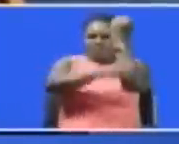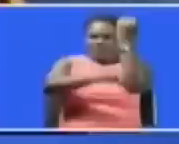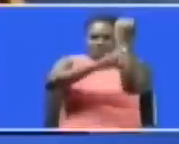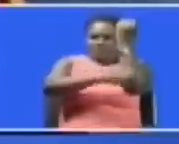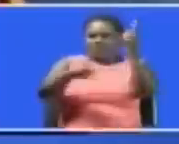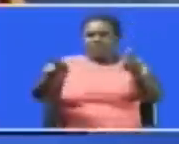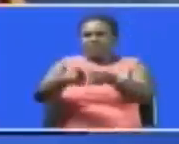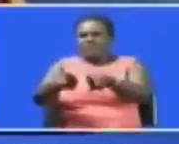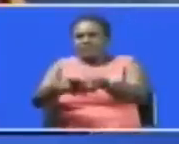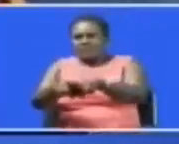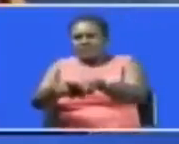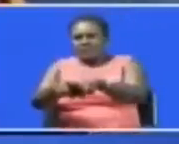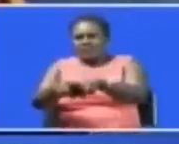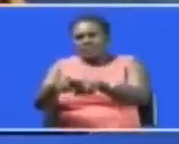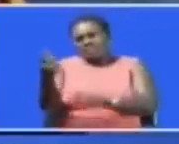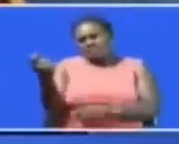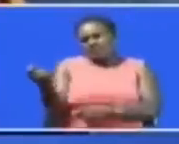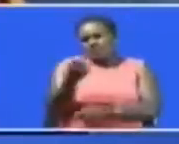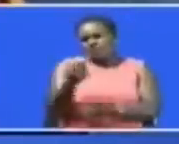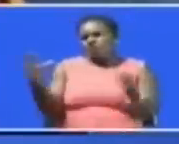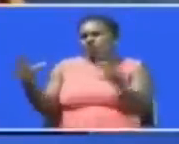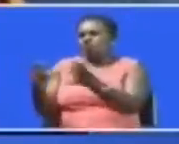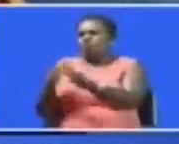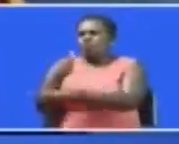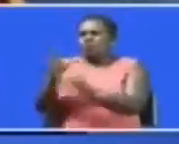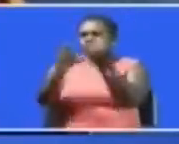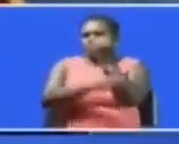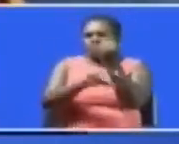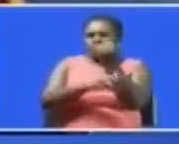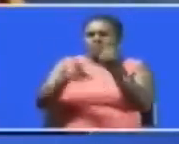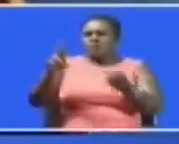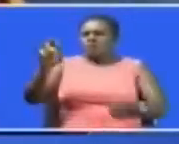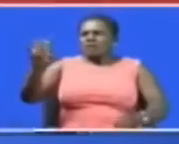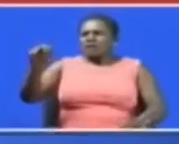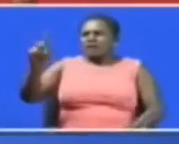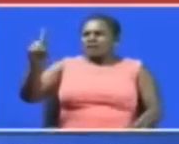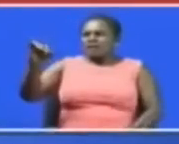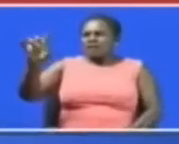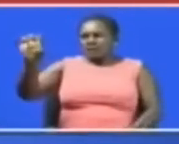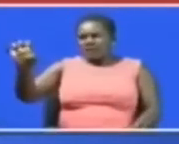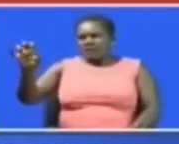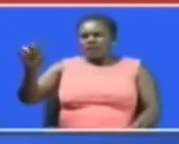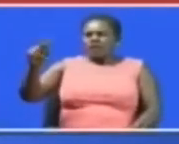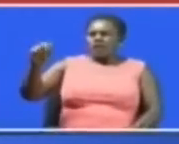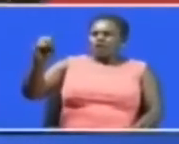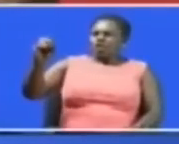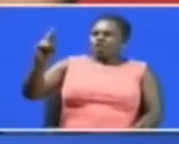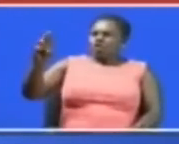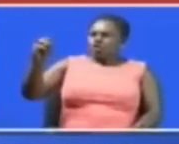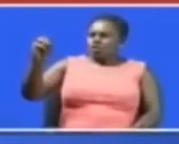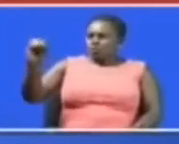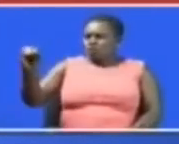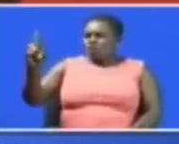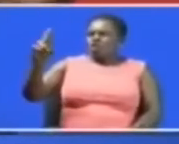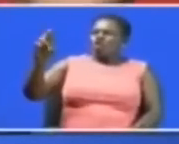country, we should also talk about the place of minorities across the country. The Rendiles, the Dorobos, the